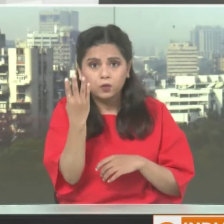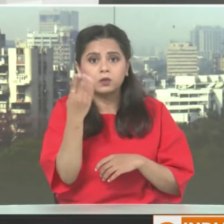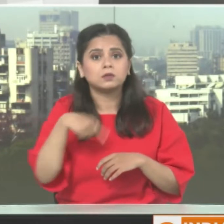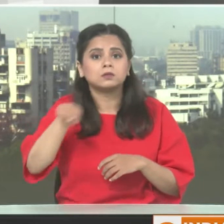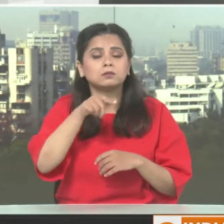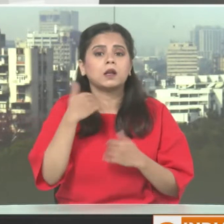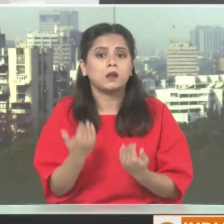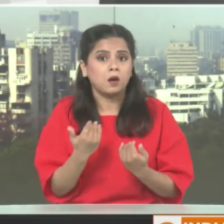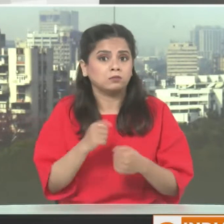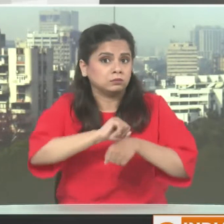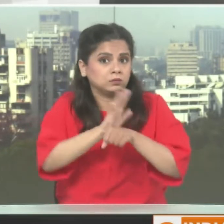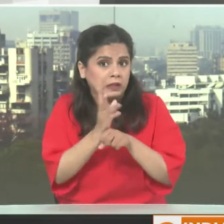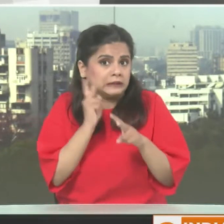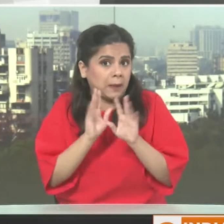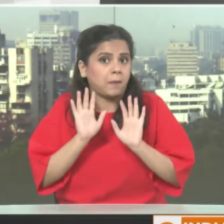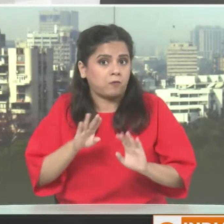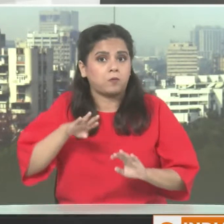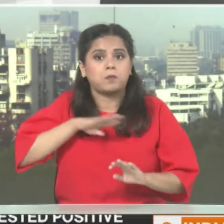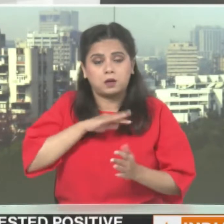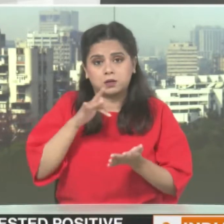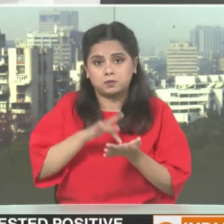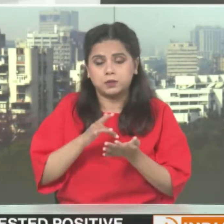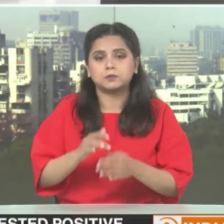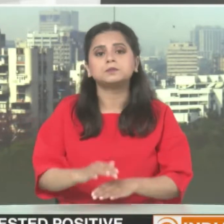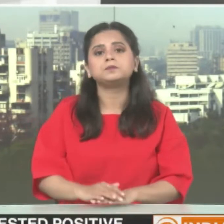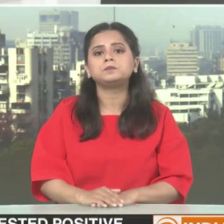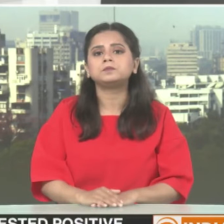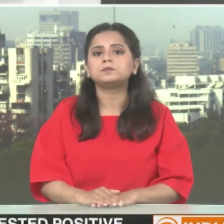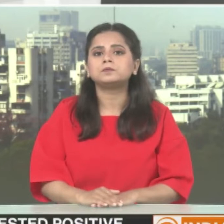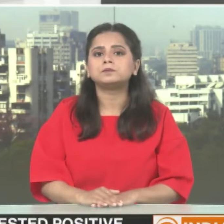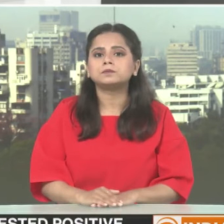1,44,694 active patients in Maharashtra.